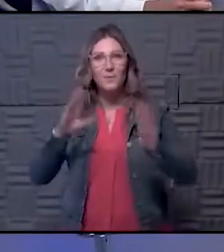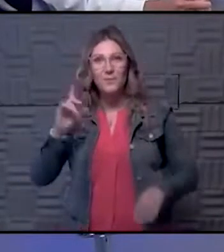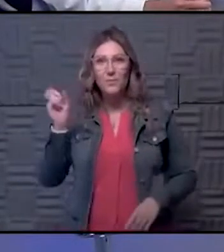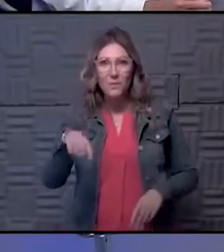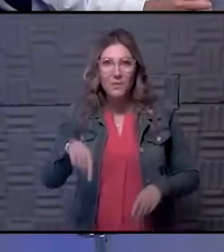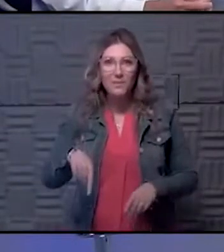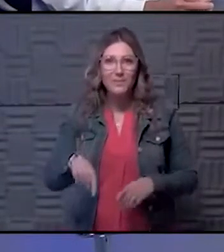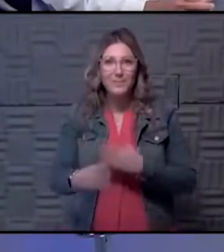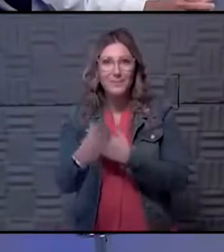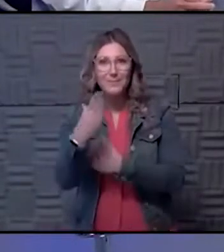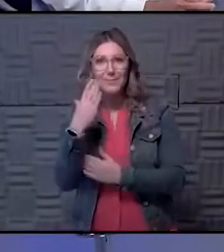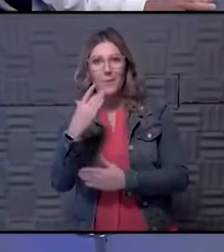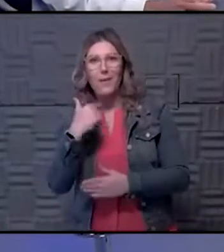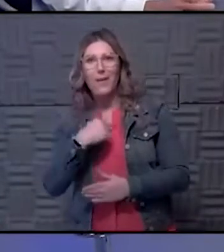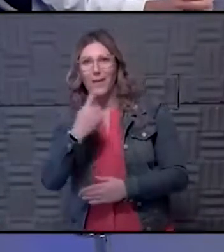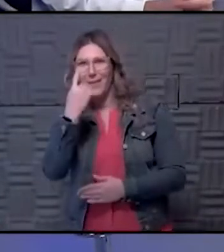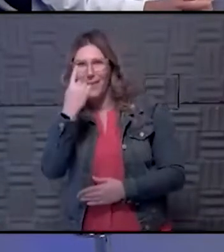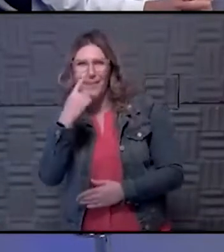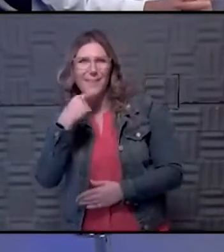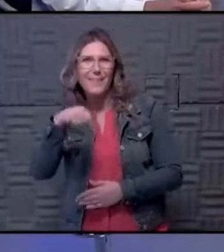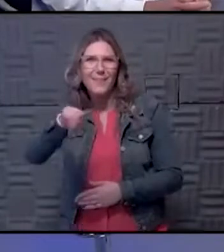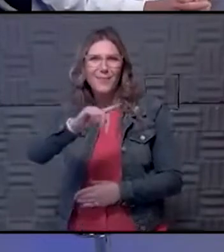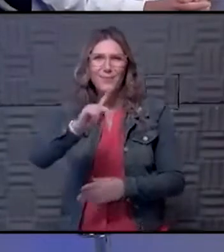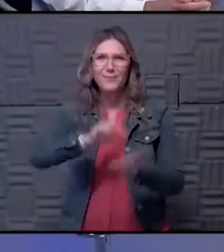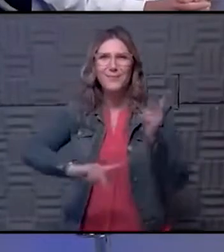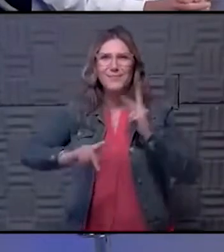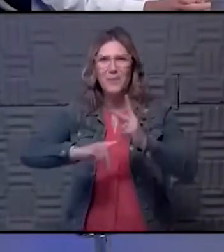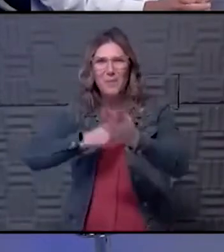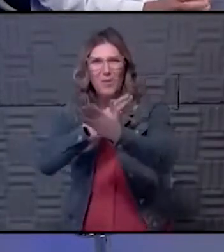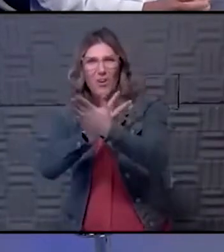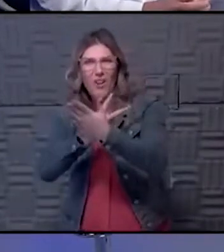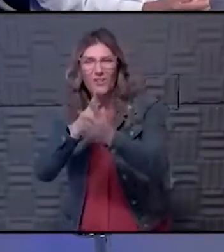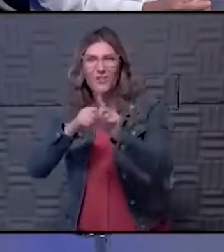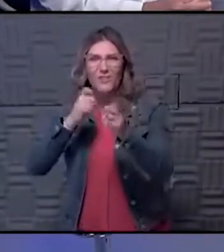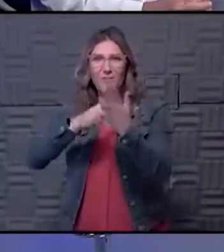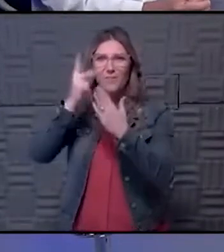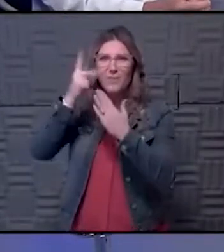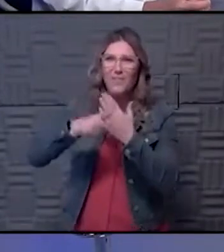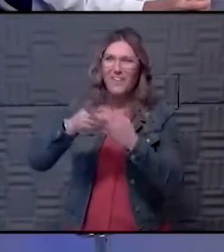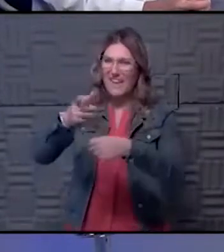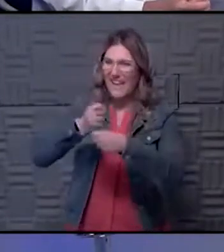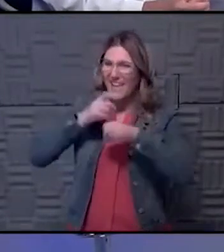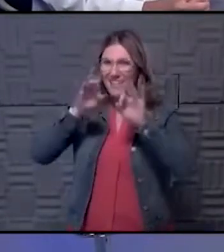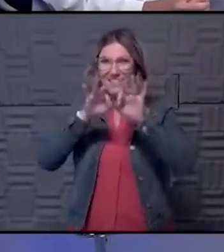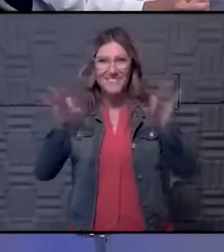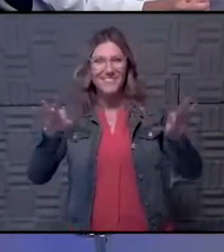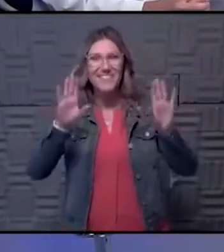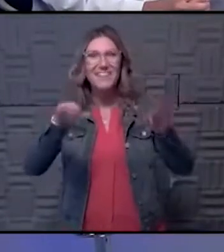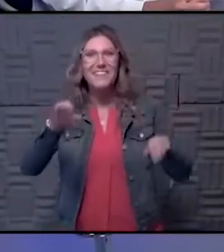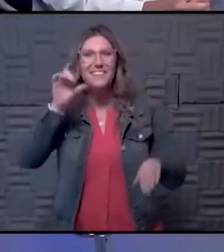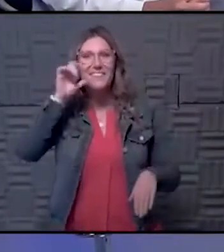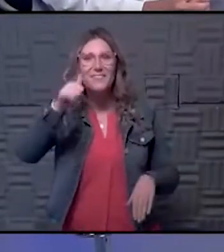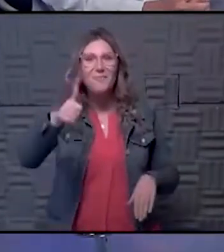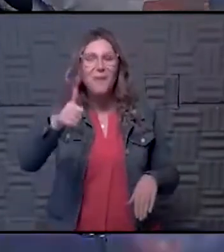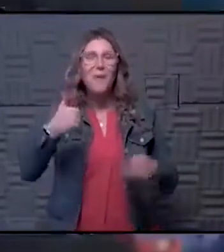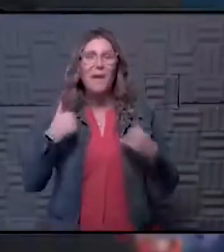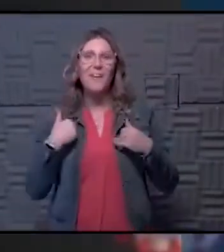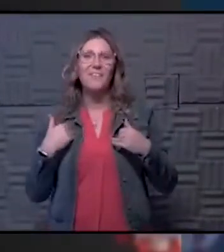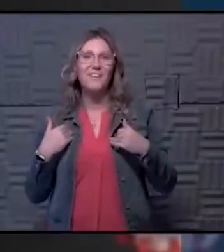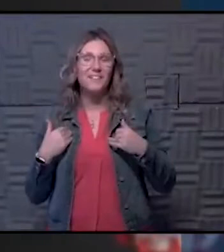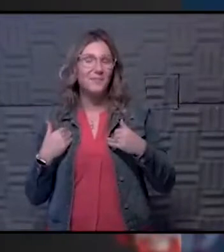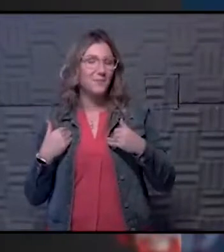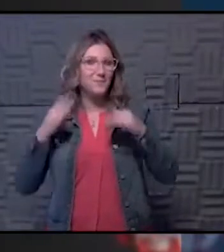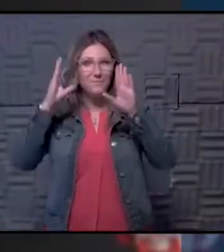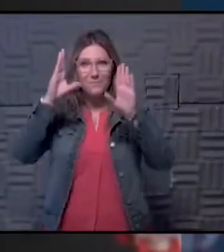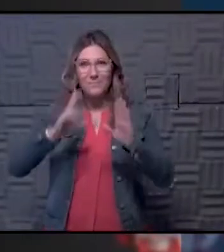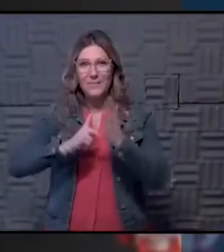I think these people are graduates of our program. What do you think? Yeah, They've been that's listening right. for a long time. They've got their degrees. Hey, tomorrow, though, it'll be an